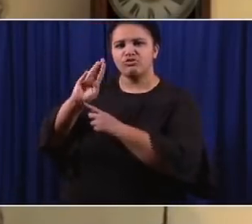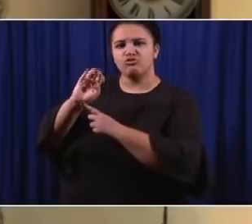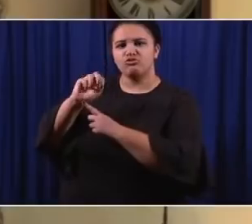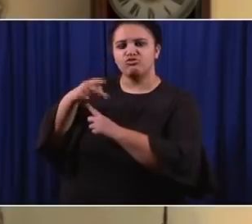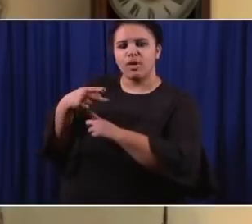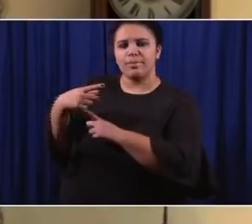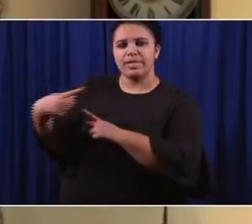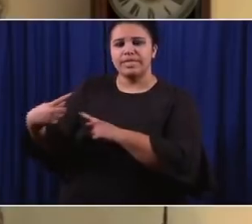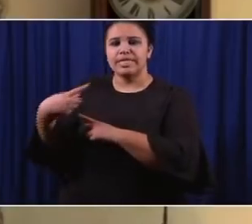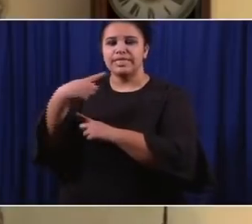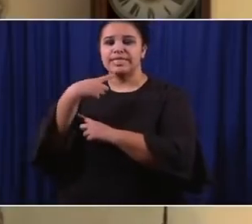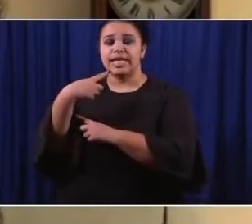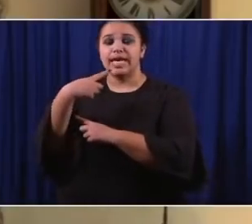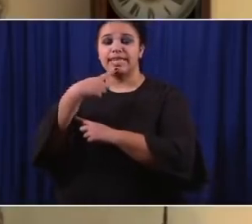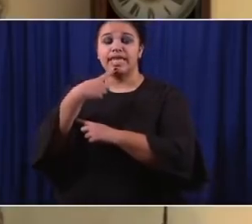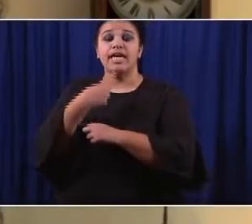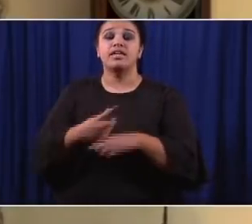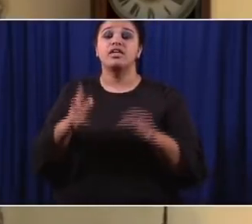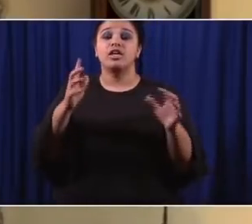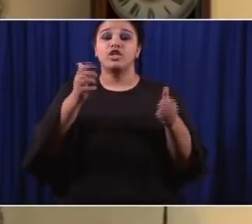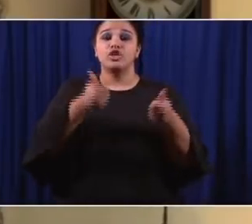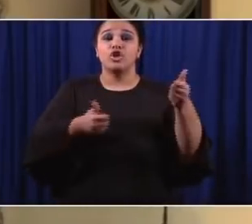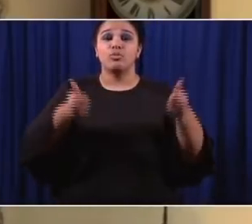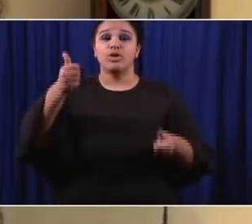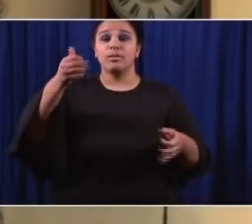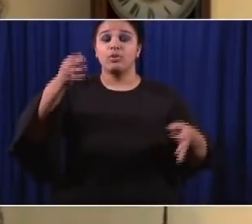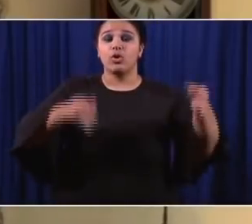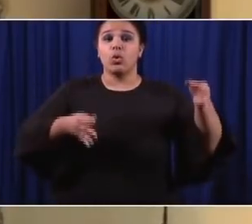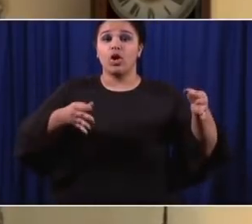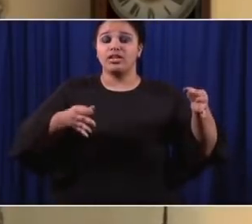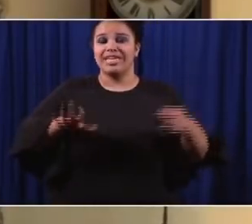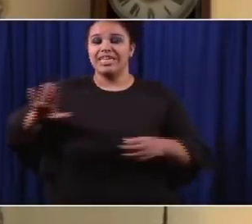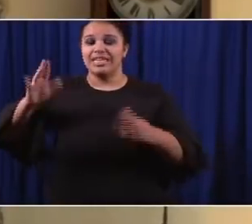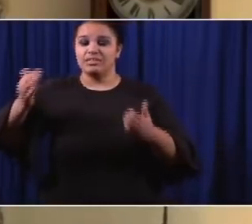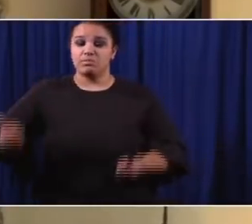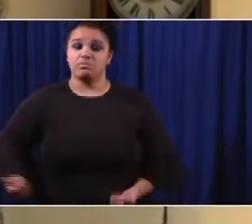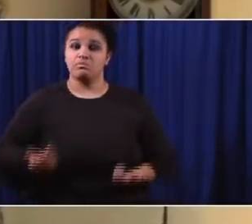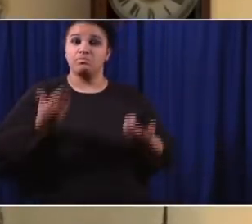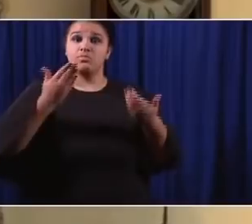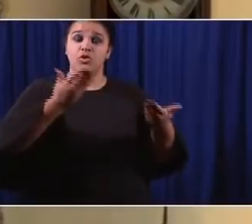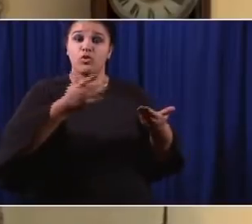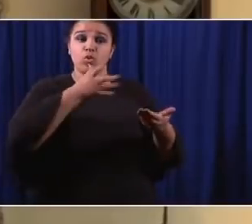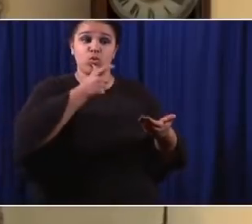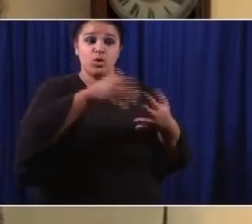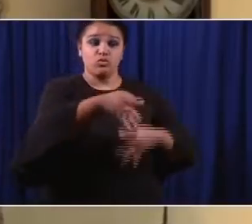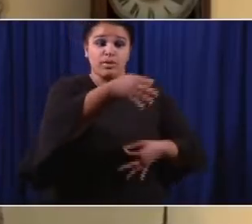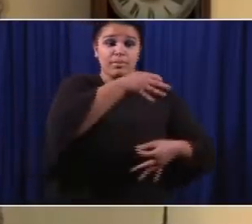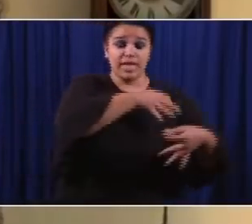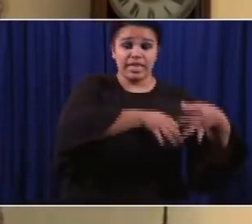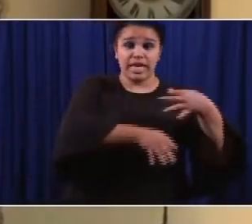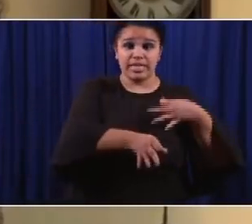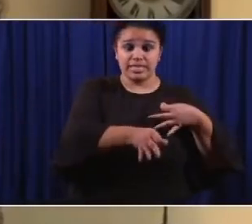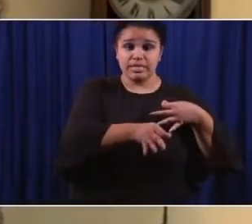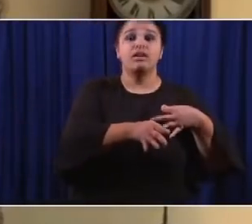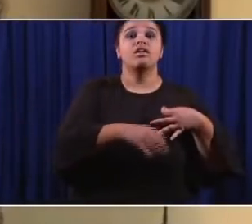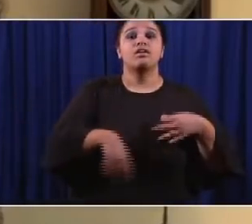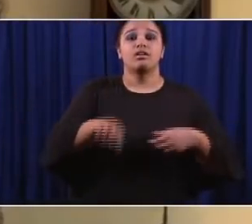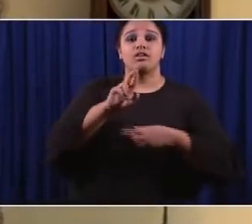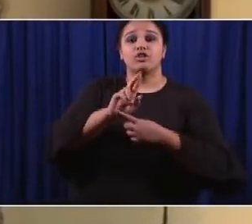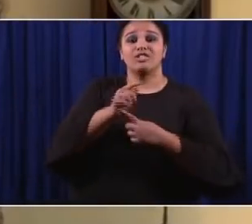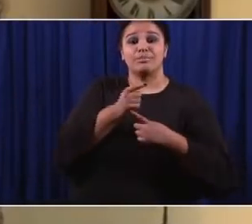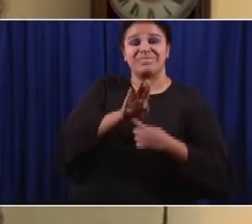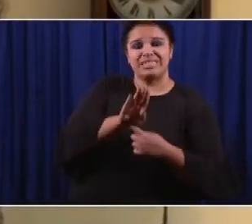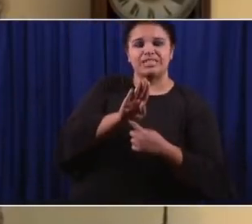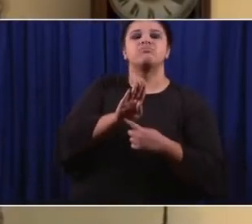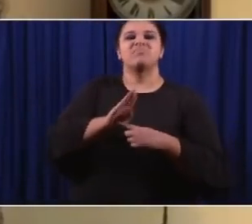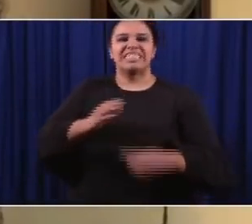for the Supreme Court on Saturday, 38 days before the November election. You spent 12 years in the Senate yourself. Given that experience,